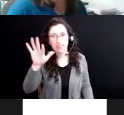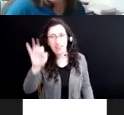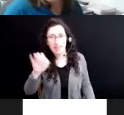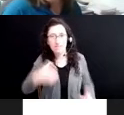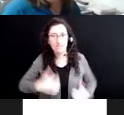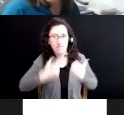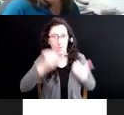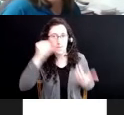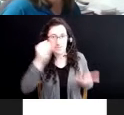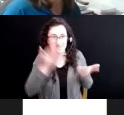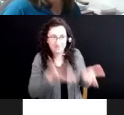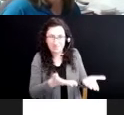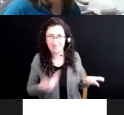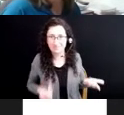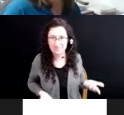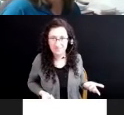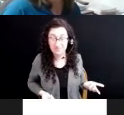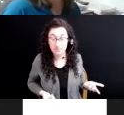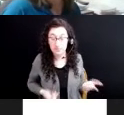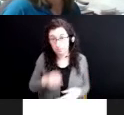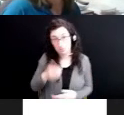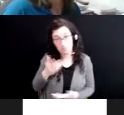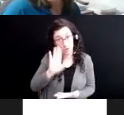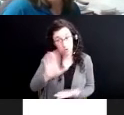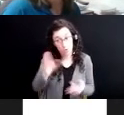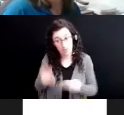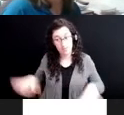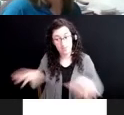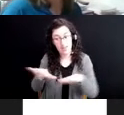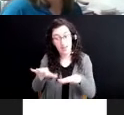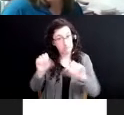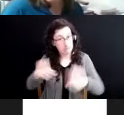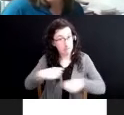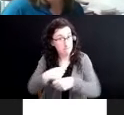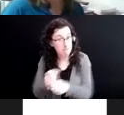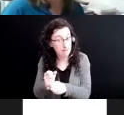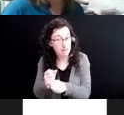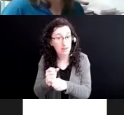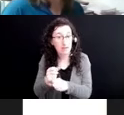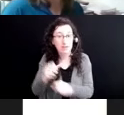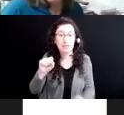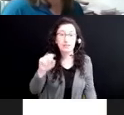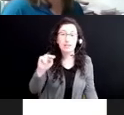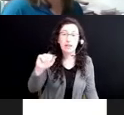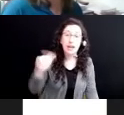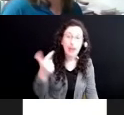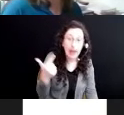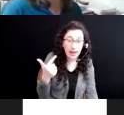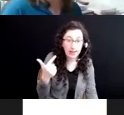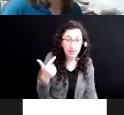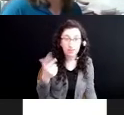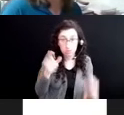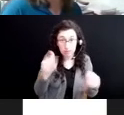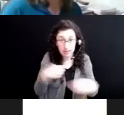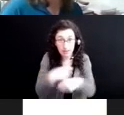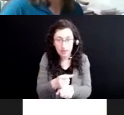And if you have the opportunity to create snags, please do, because they're